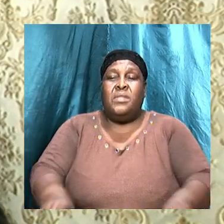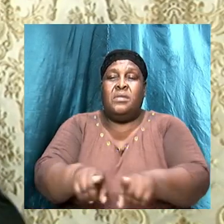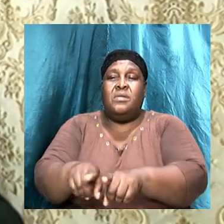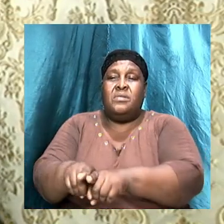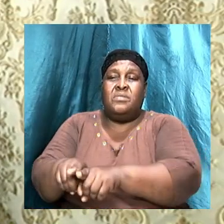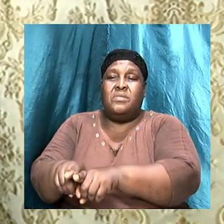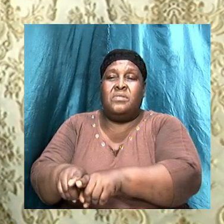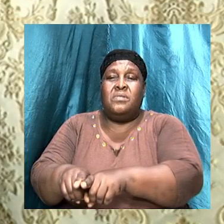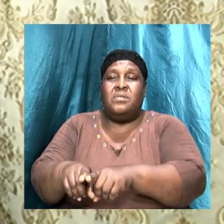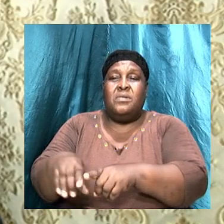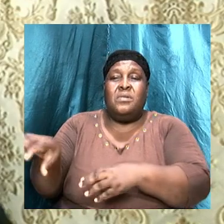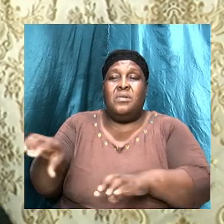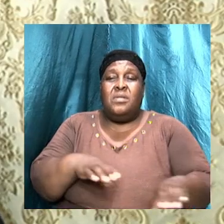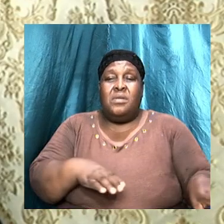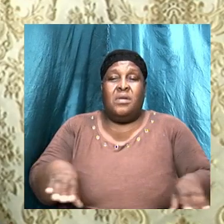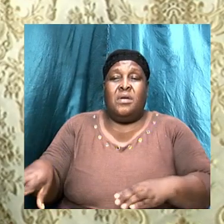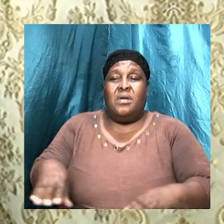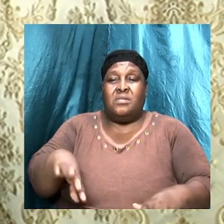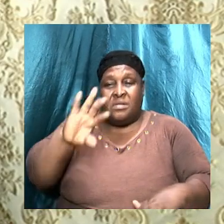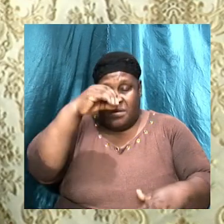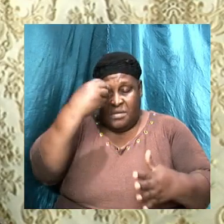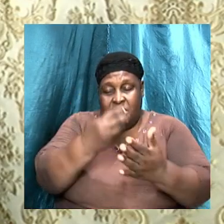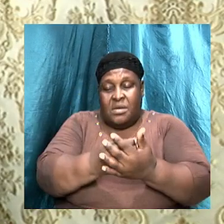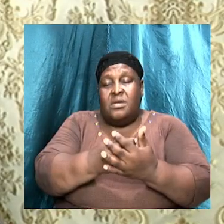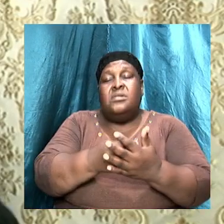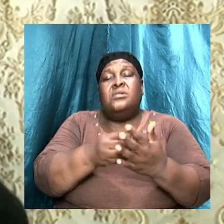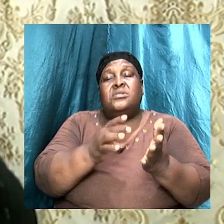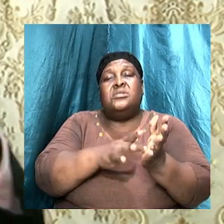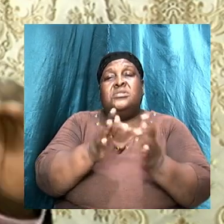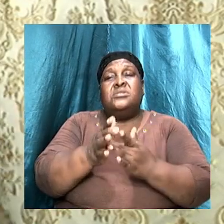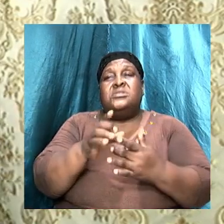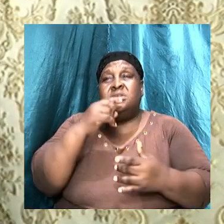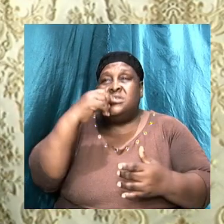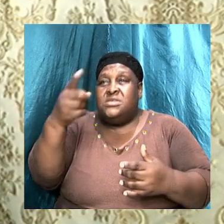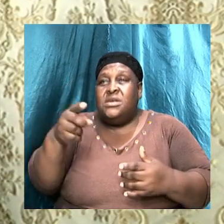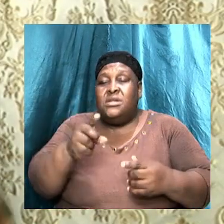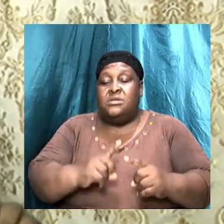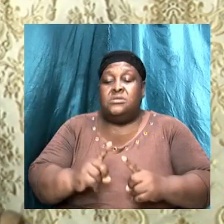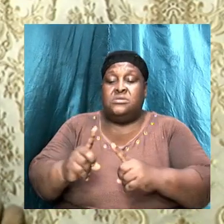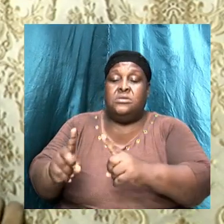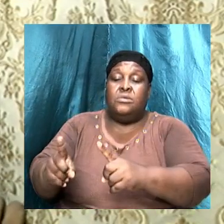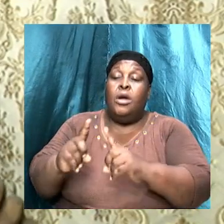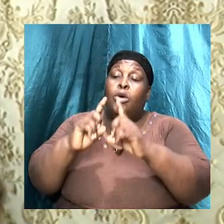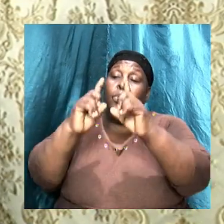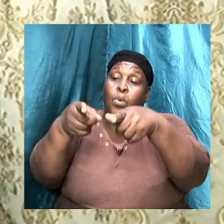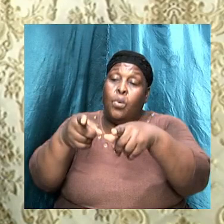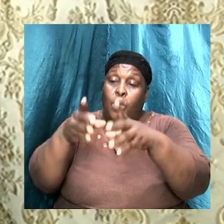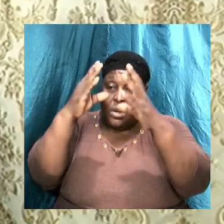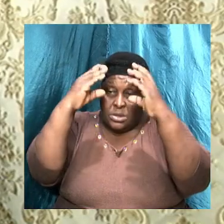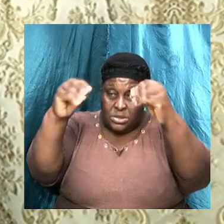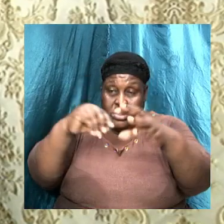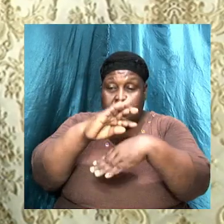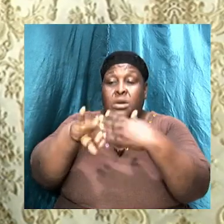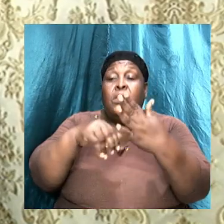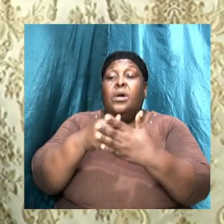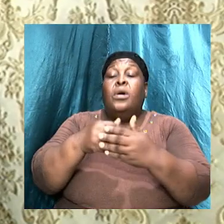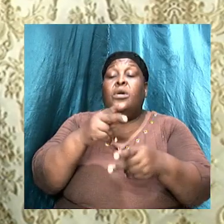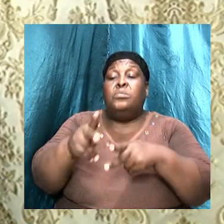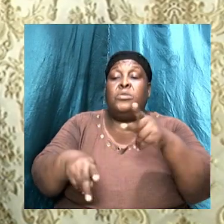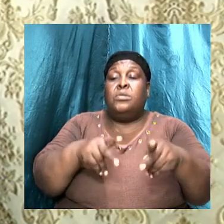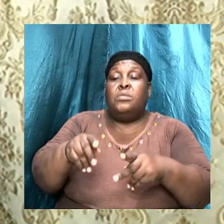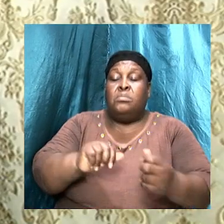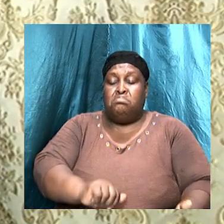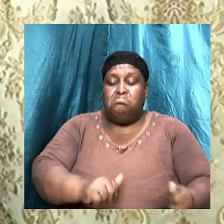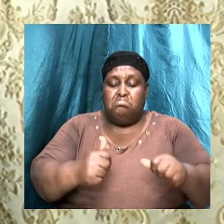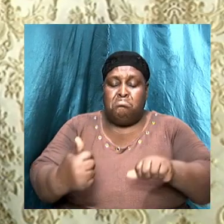an act of obedience when Jesus commanded the disciples and said, go ye therefore and teach all nations, baptizing them in the name